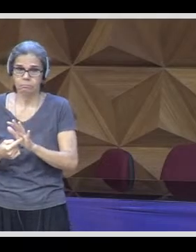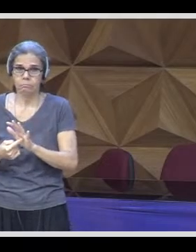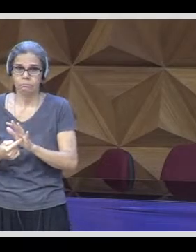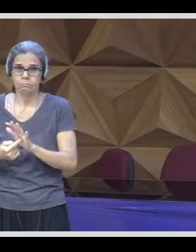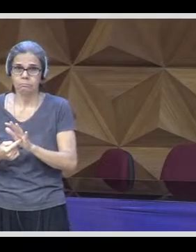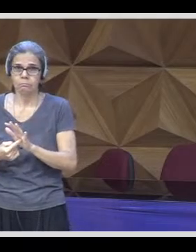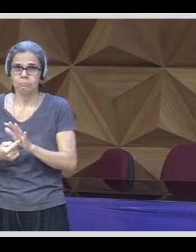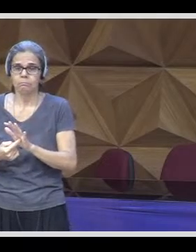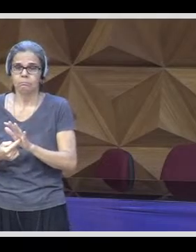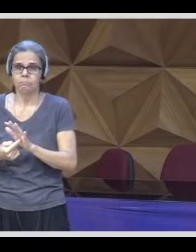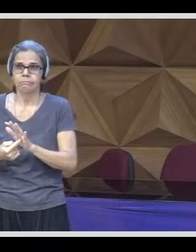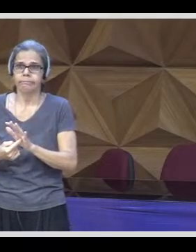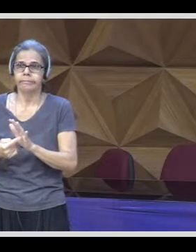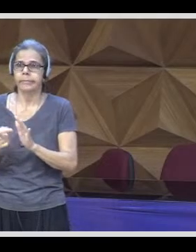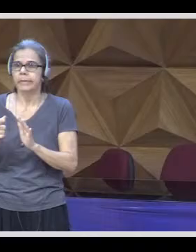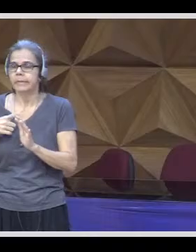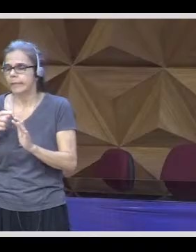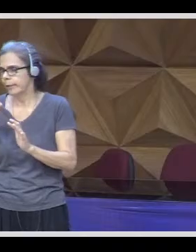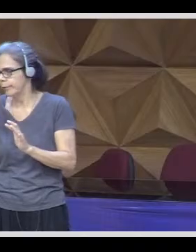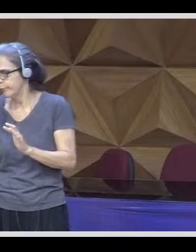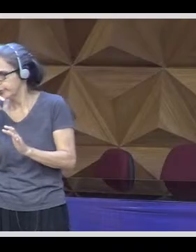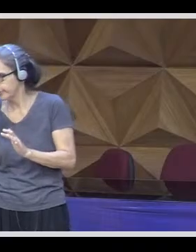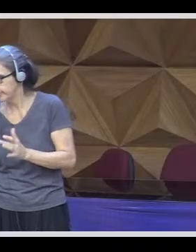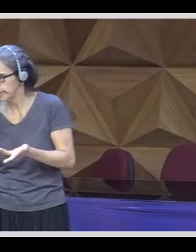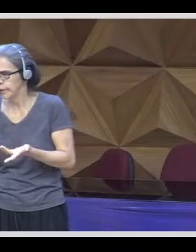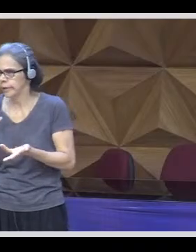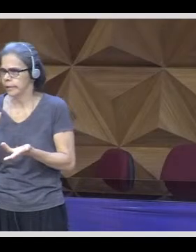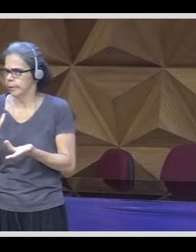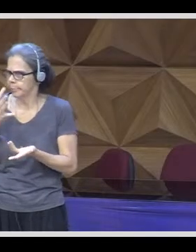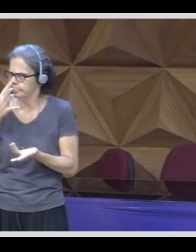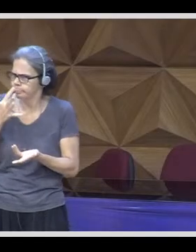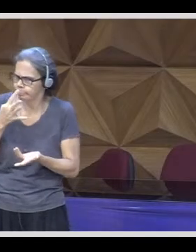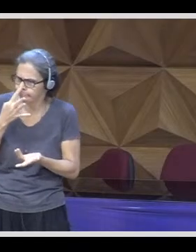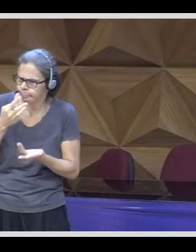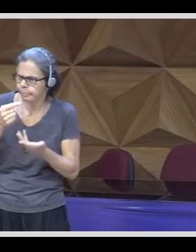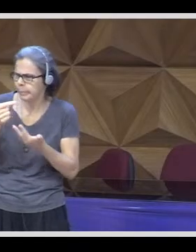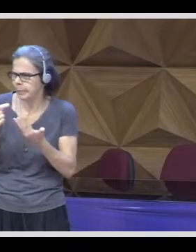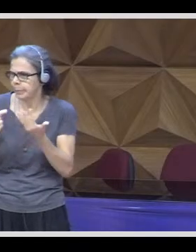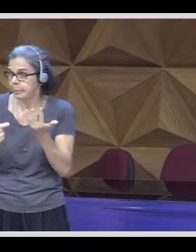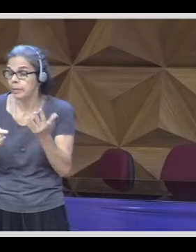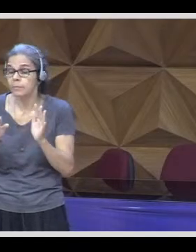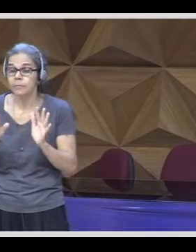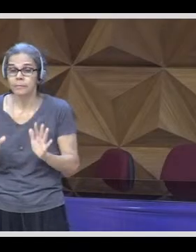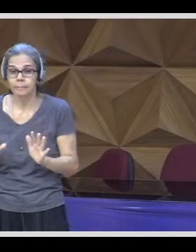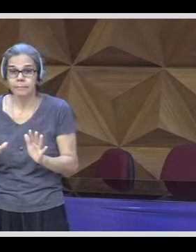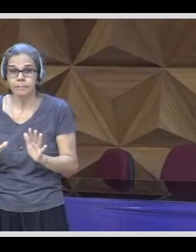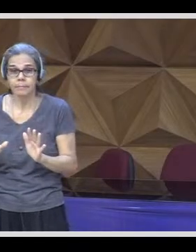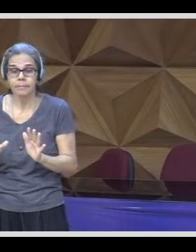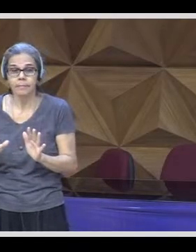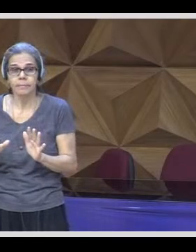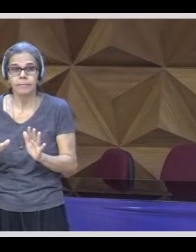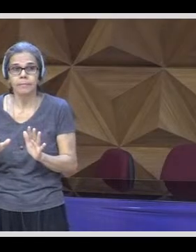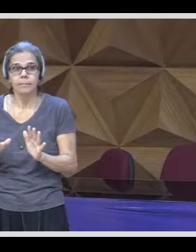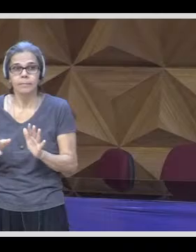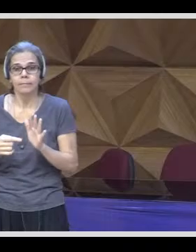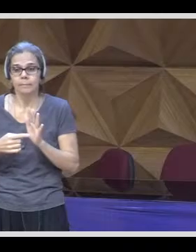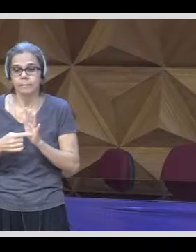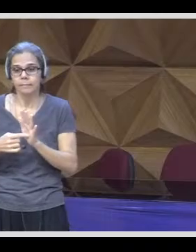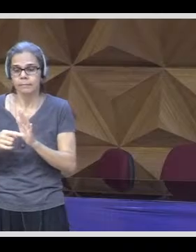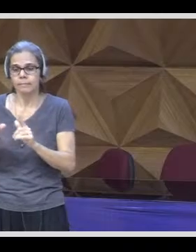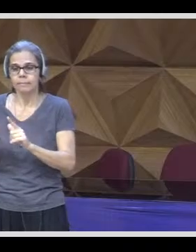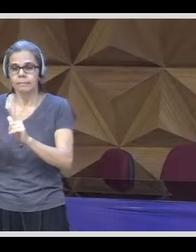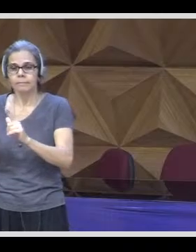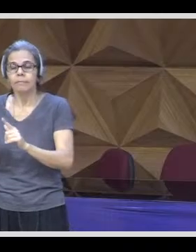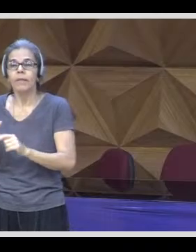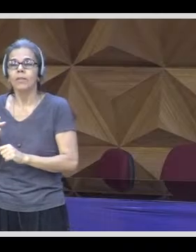at branded content, a large fraction of the streams had some sort of advertisement or promotion being associated with